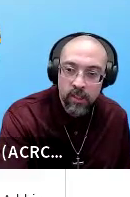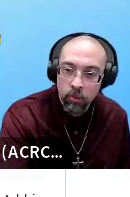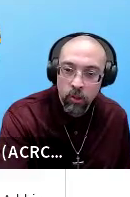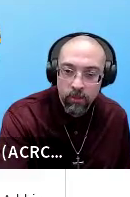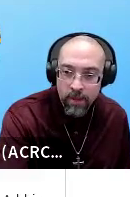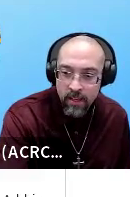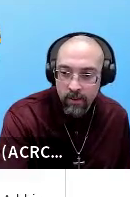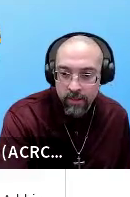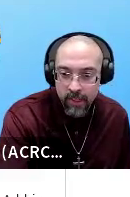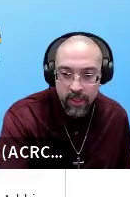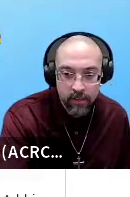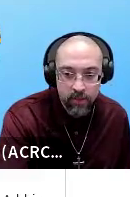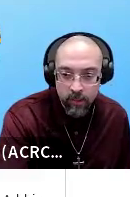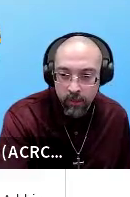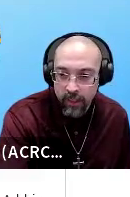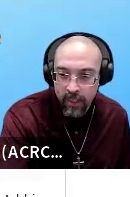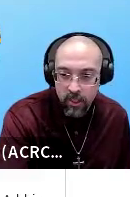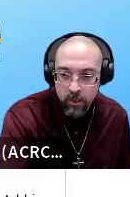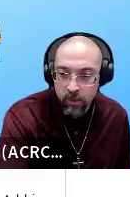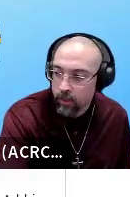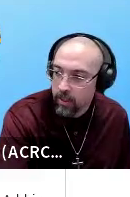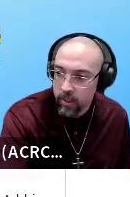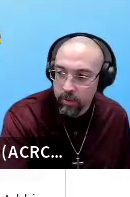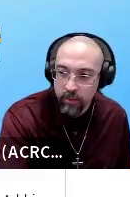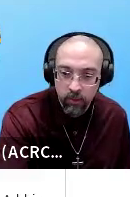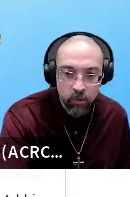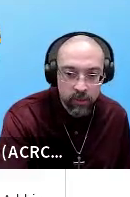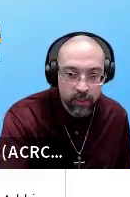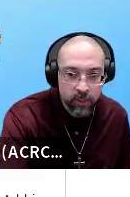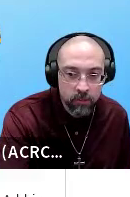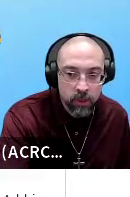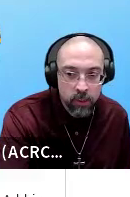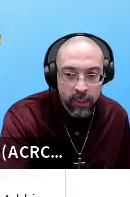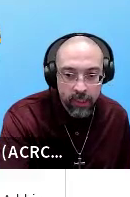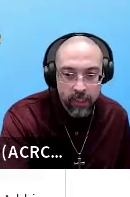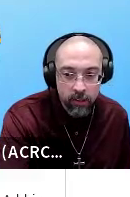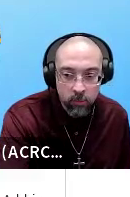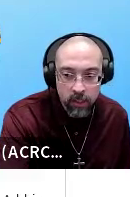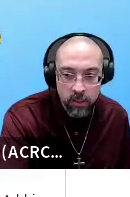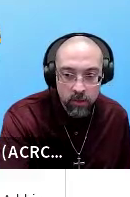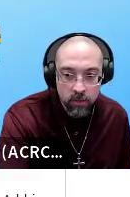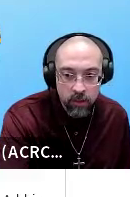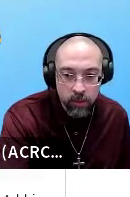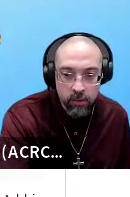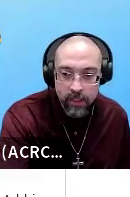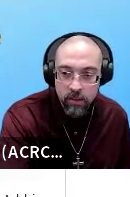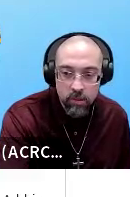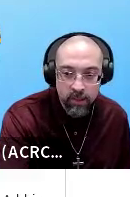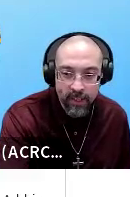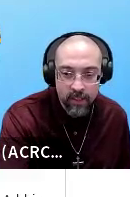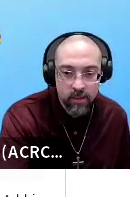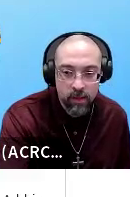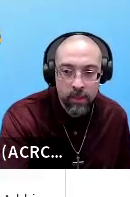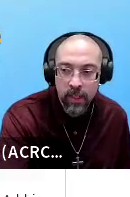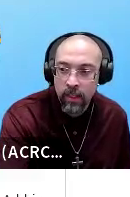about what is the role of a payee representative, what do they do, and what's the specific role that they do. And then what do I do